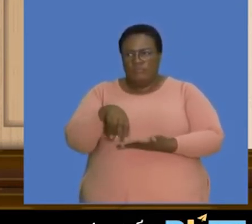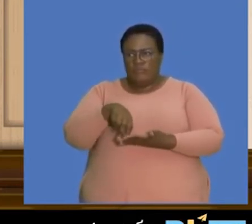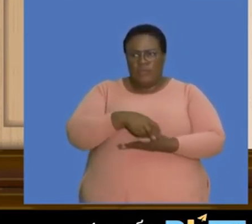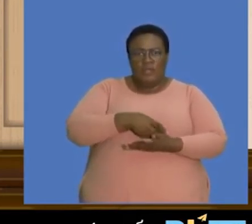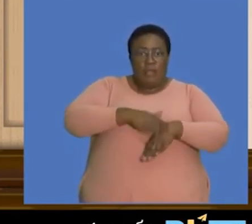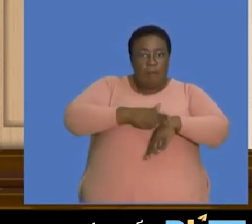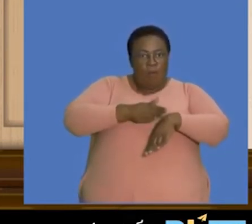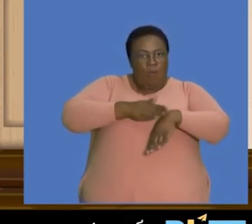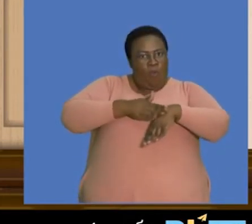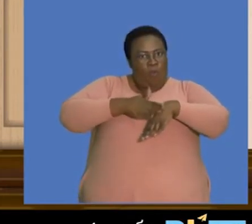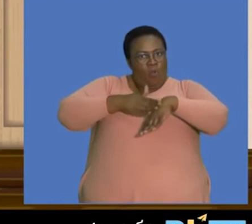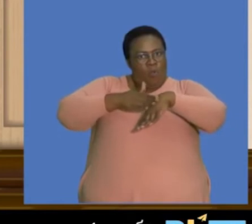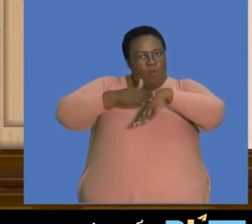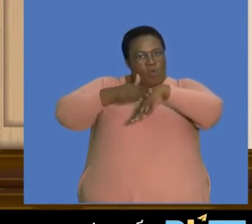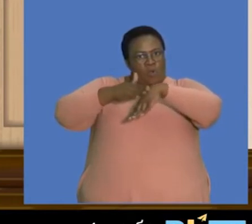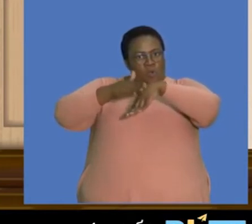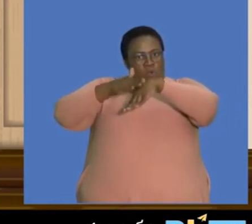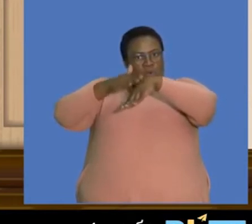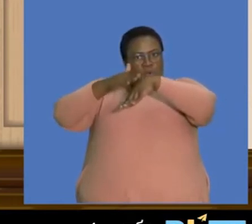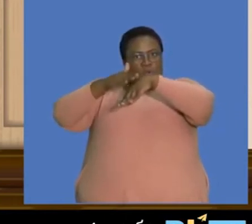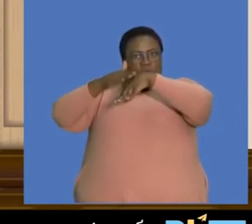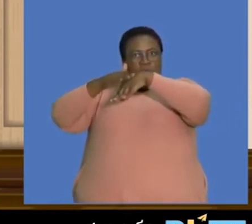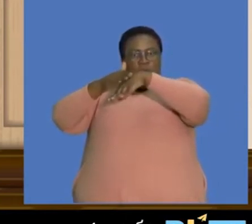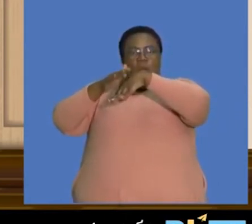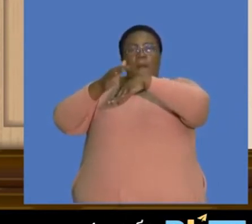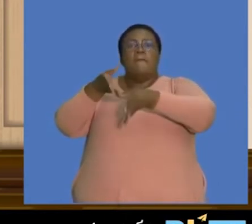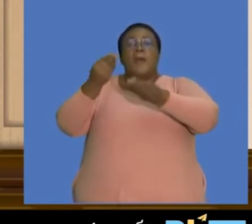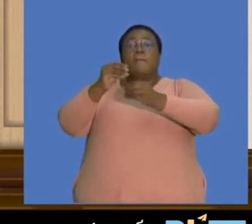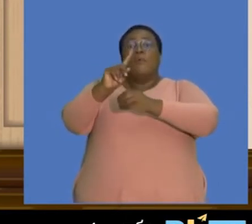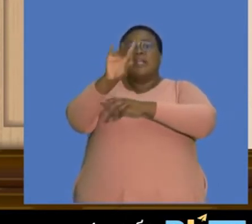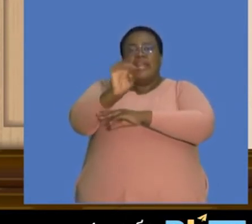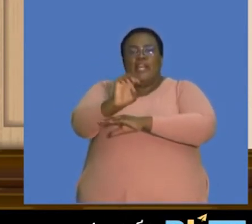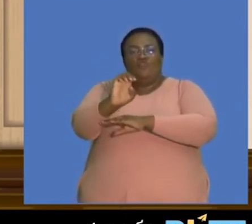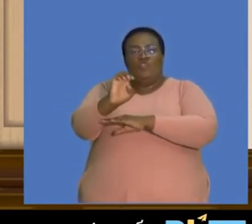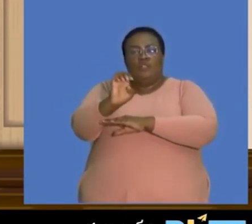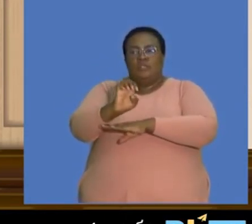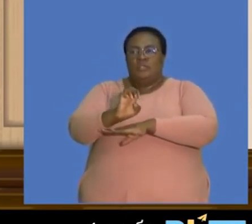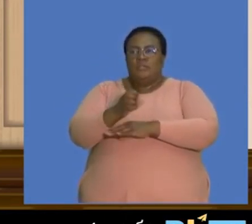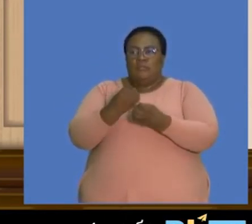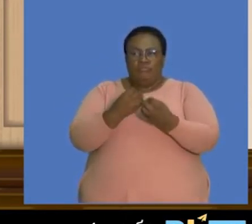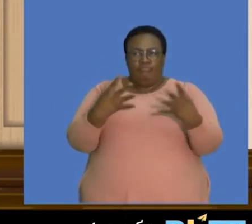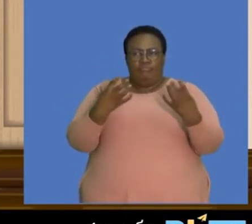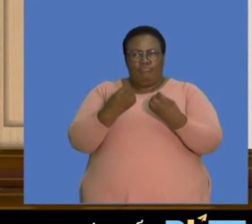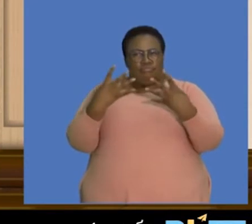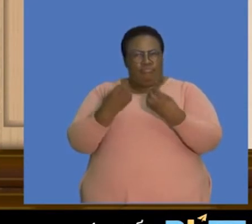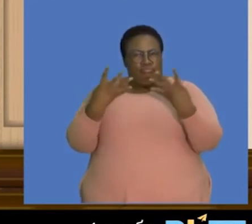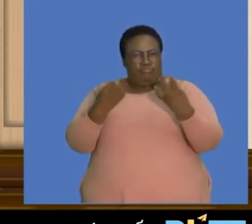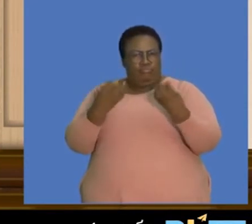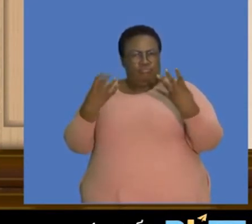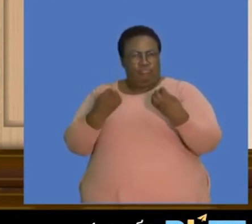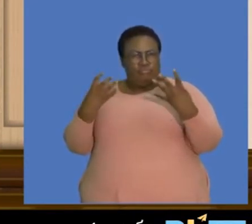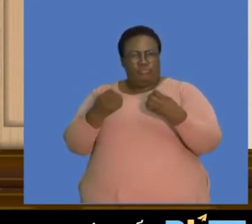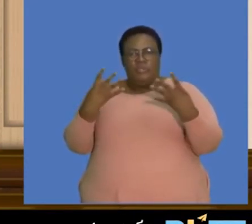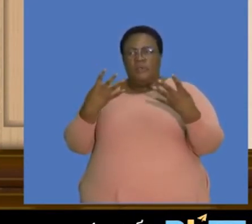foot, the greater the quantity of charge that John acquires. So John is gaining electrons. There's lots of electrons there,